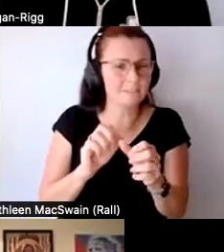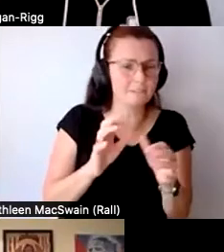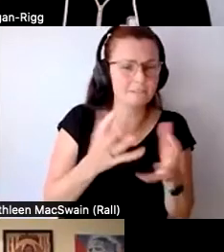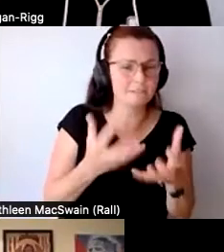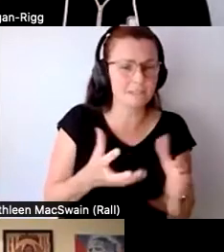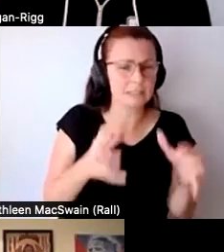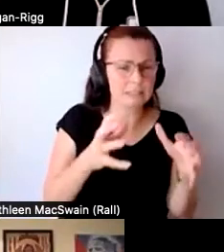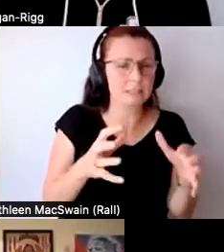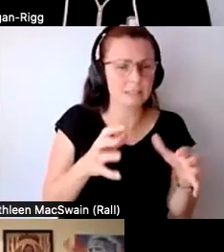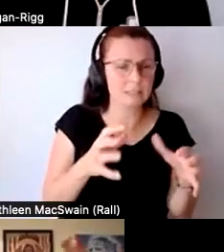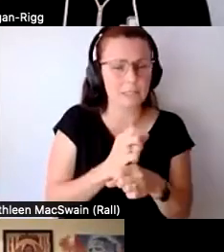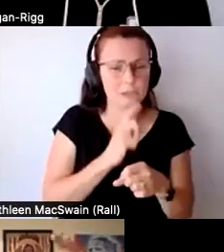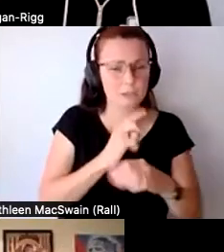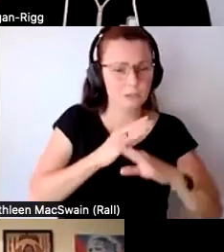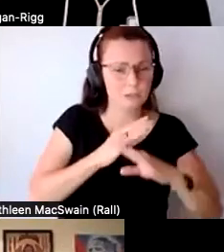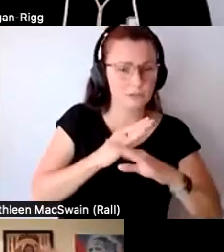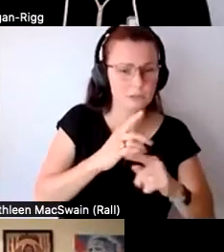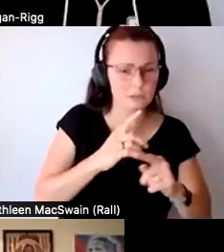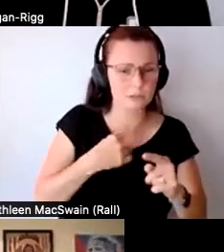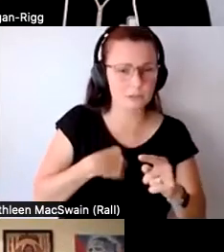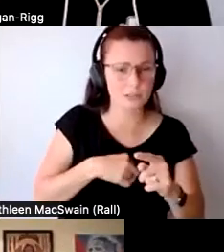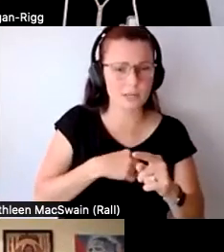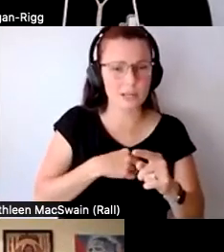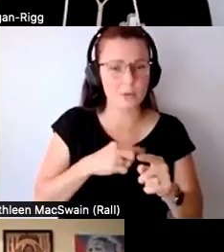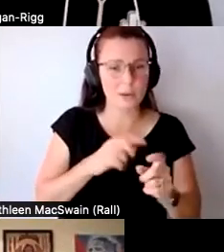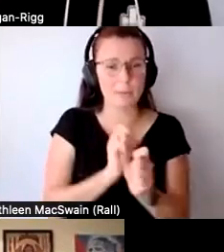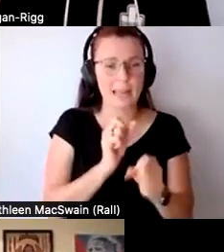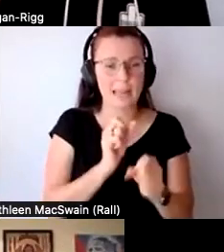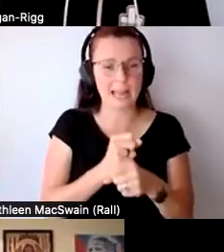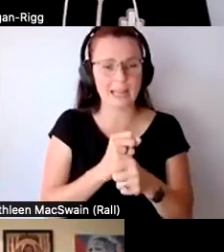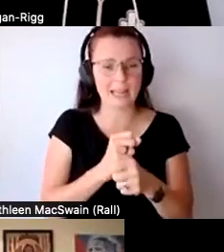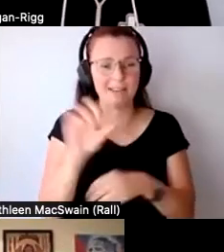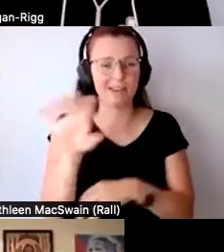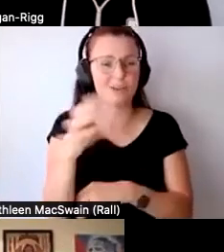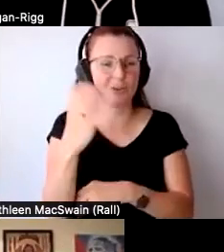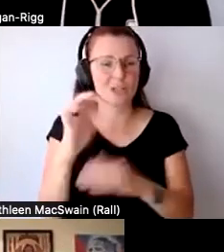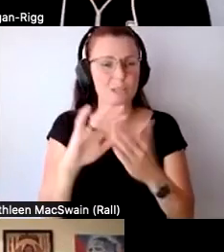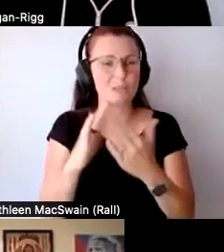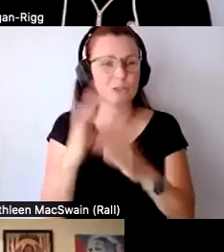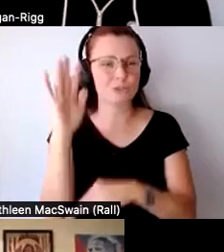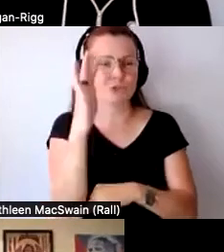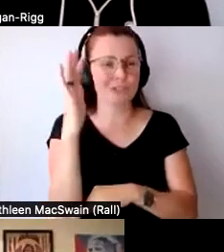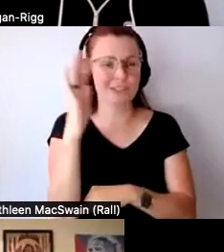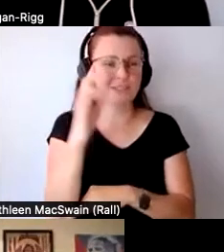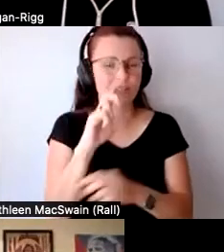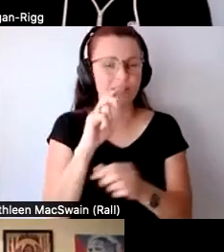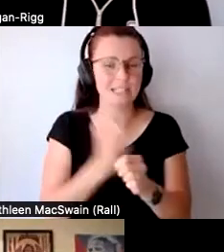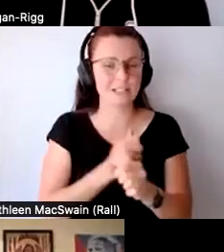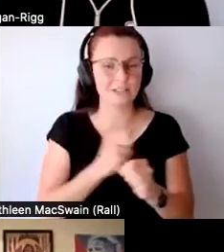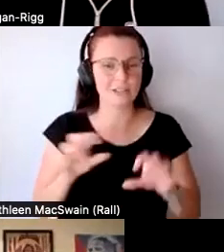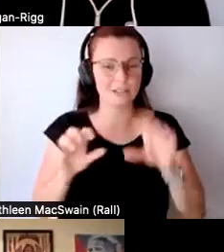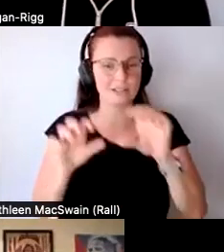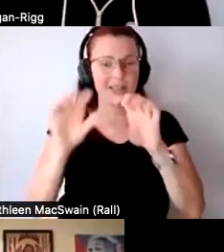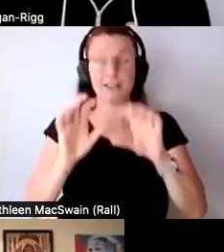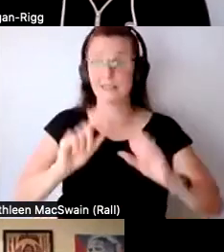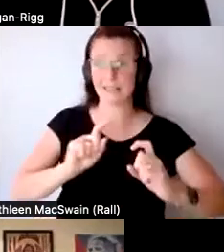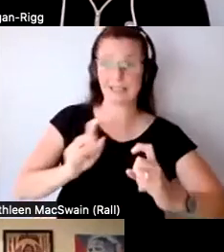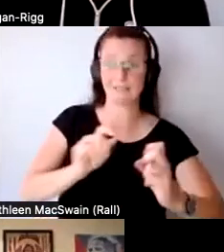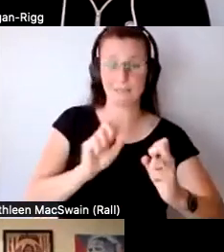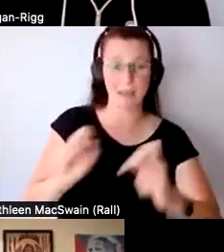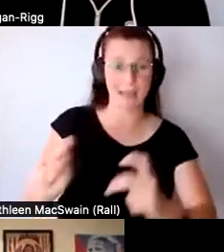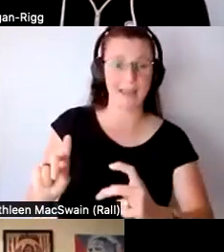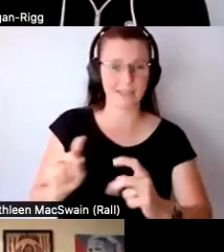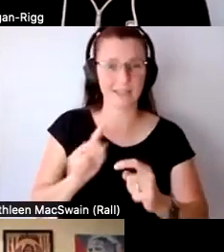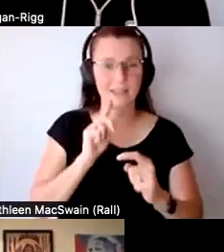know, containers, and we built a tree, a Christmas tree for each site that said, look, this is our gift back to your community. And